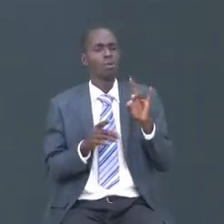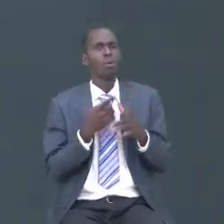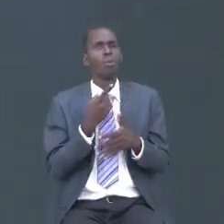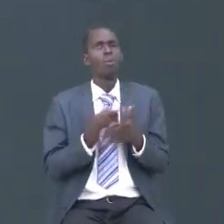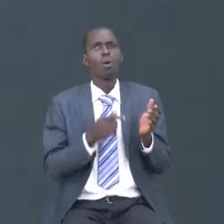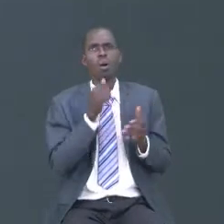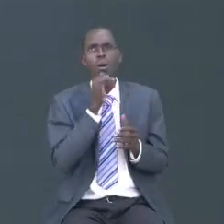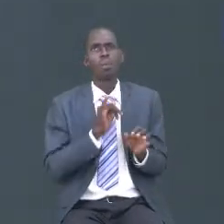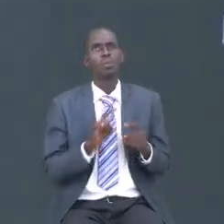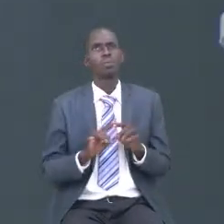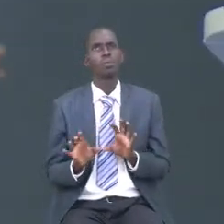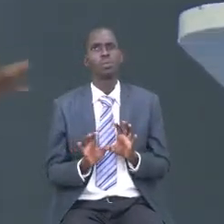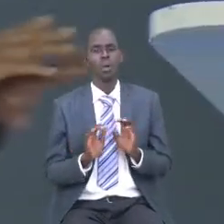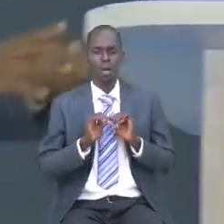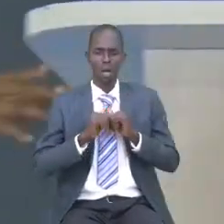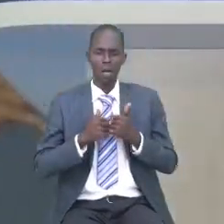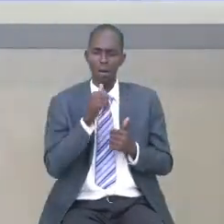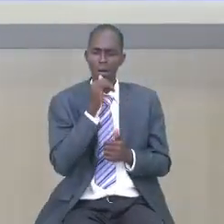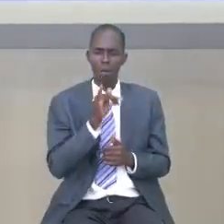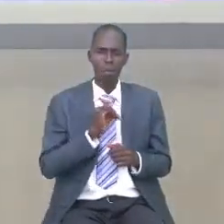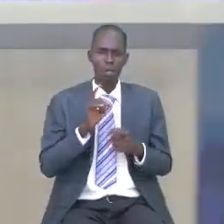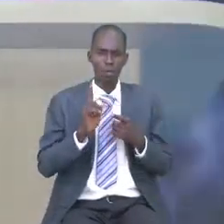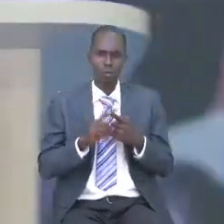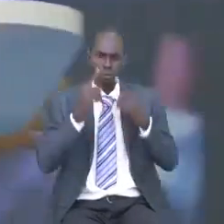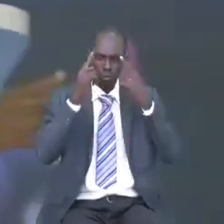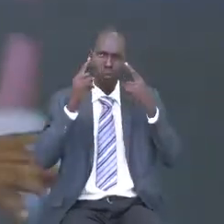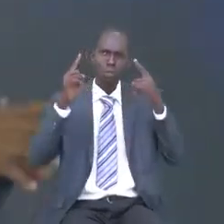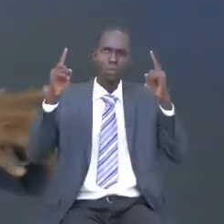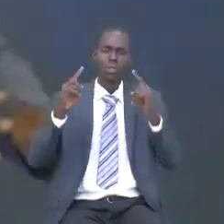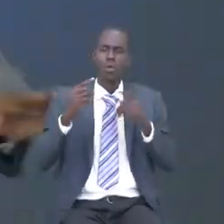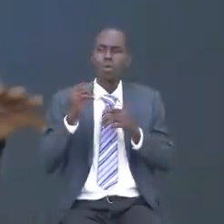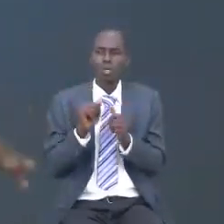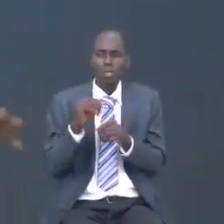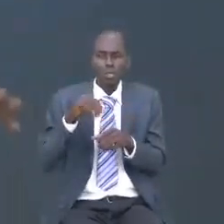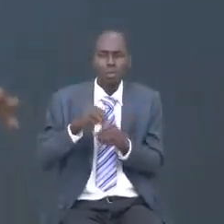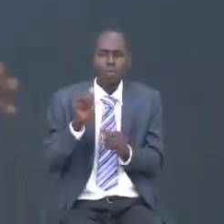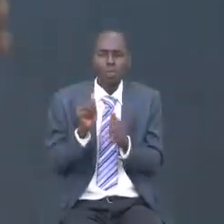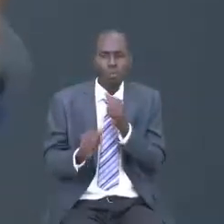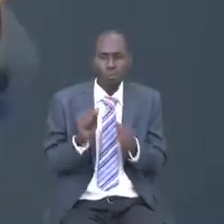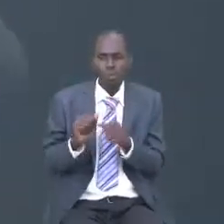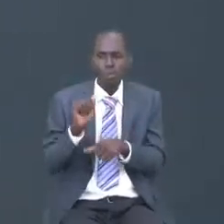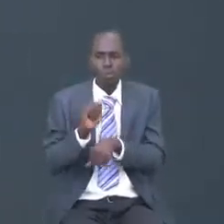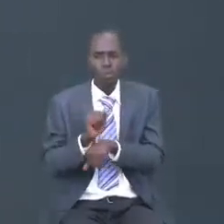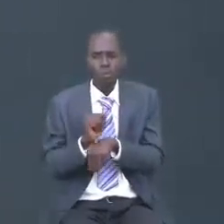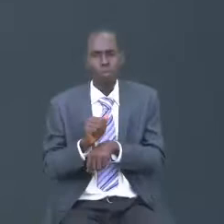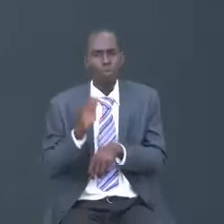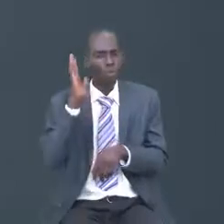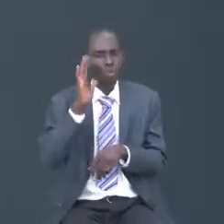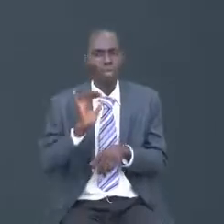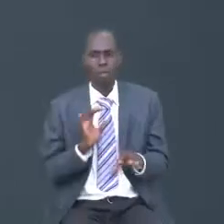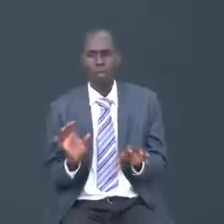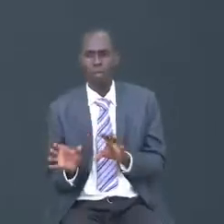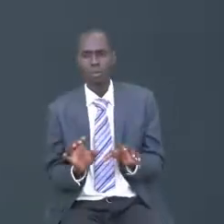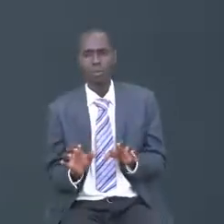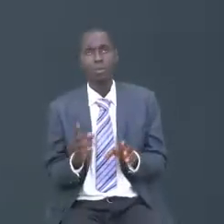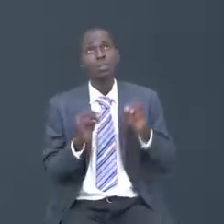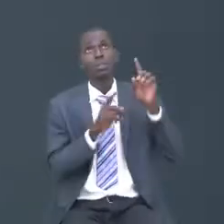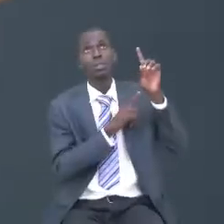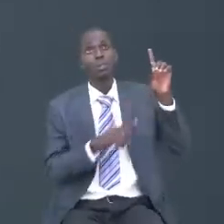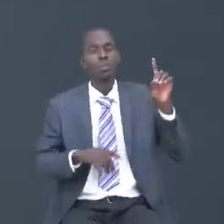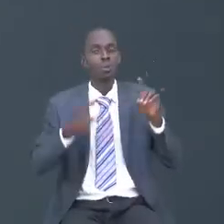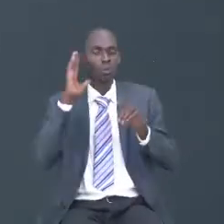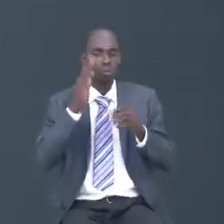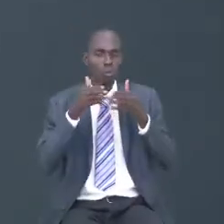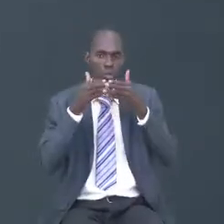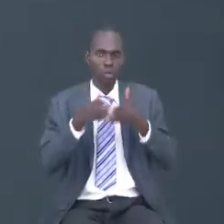am I to achieve? And what profession will I take? The Lord will guide you. There'll be